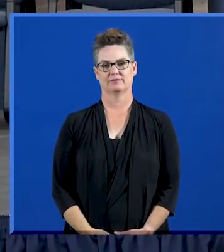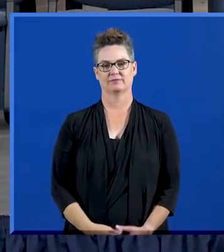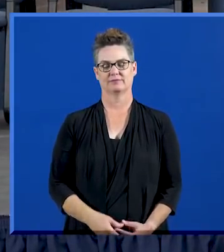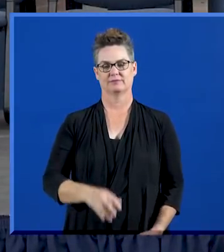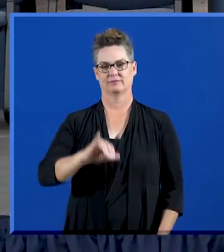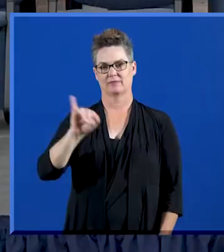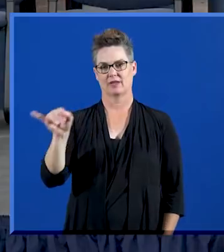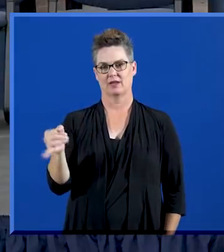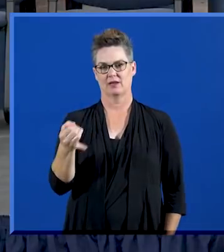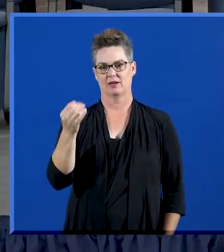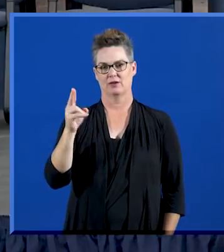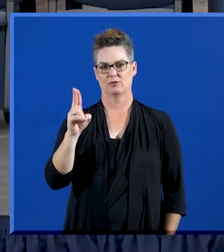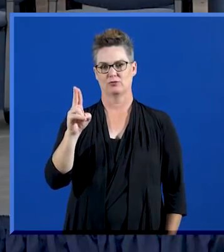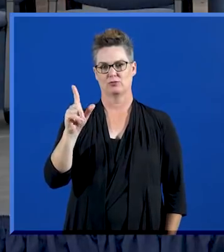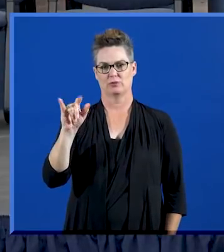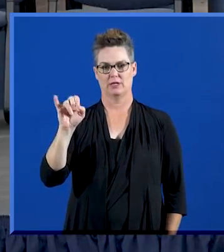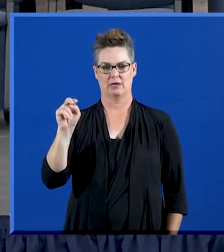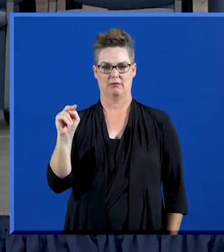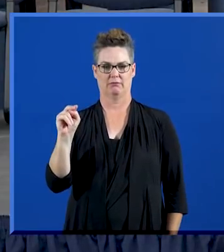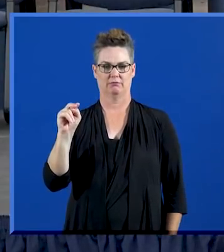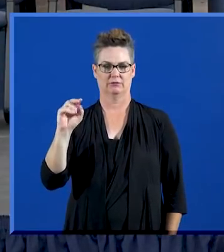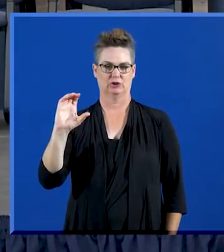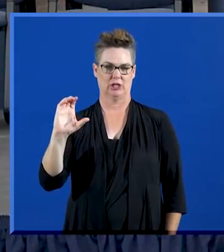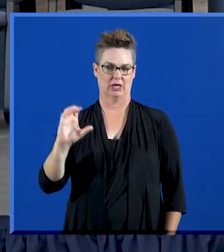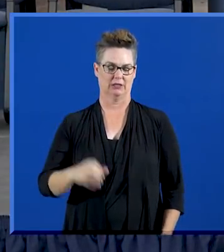Julian Chang.